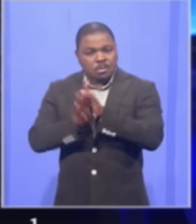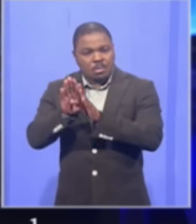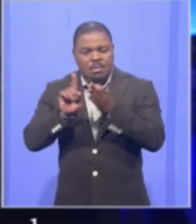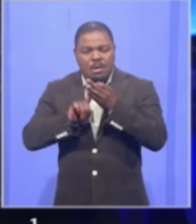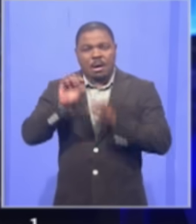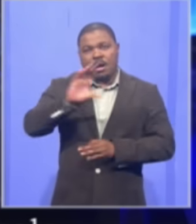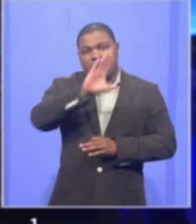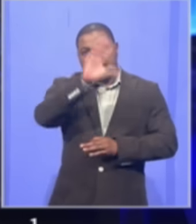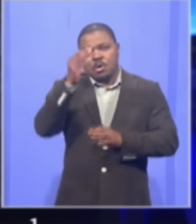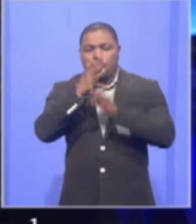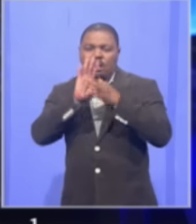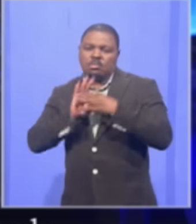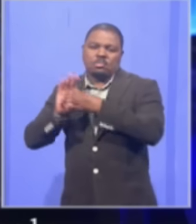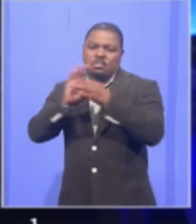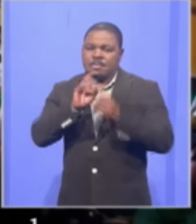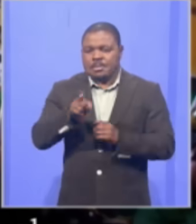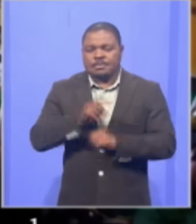kontinenteng ya Afrika.